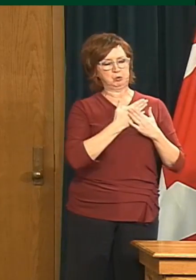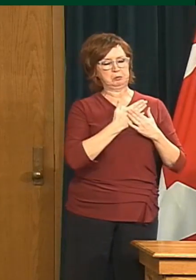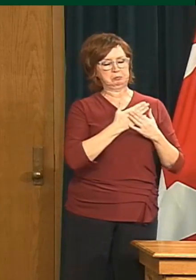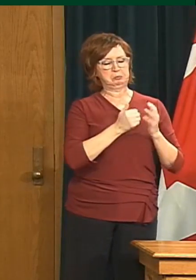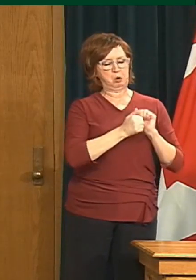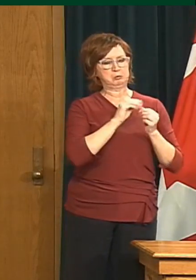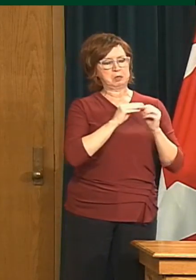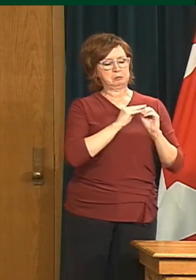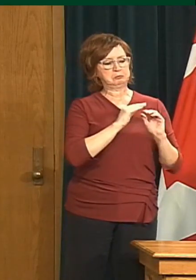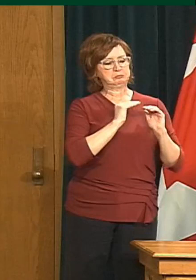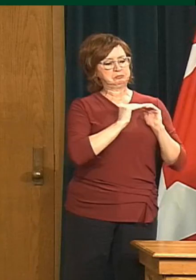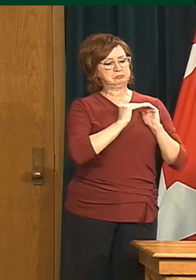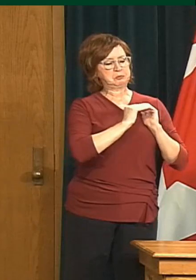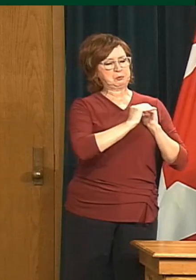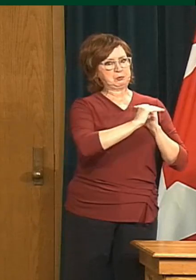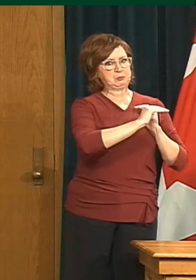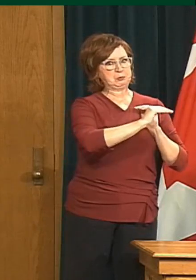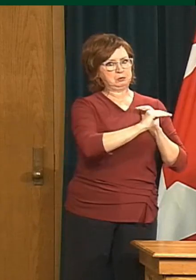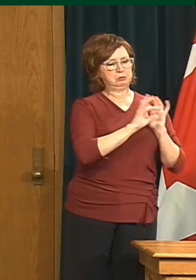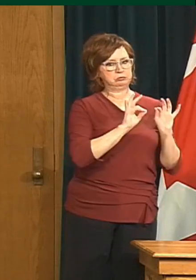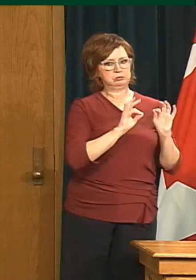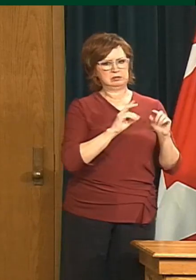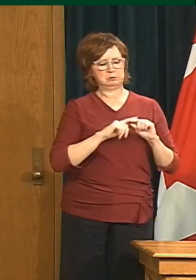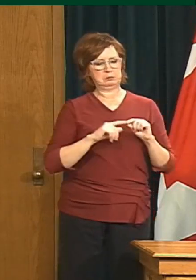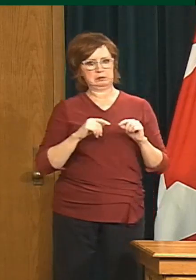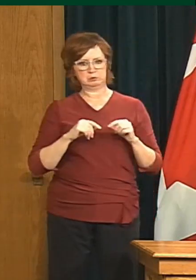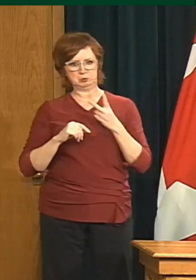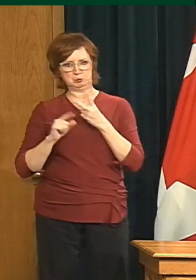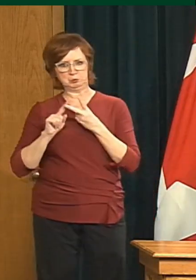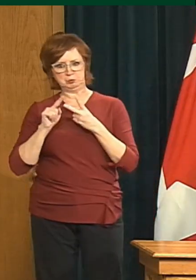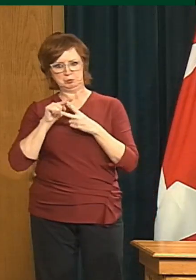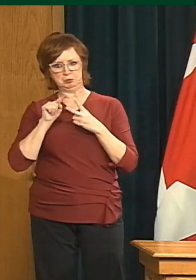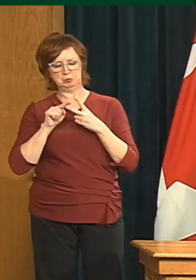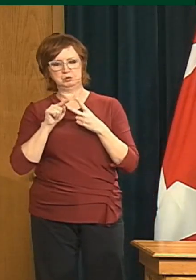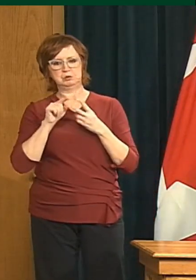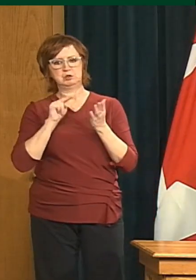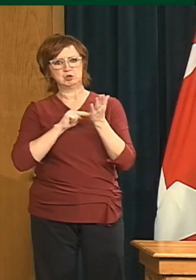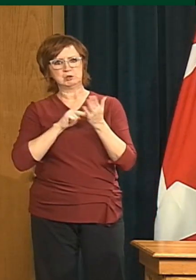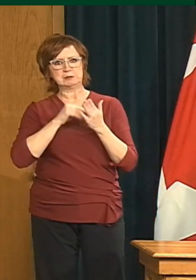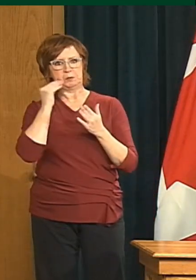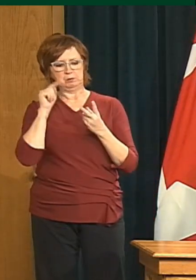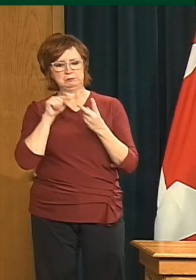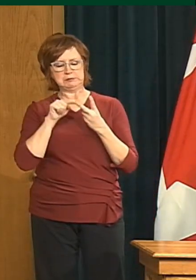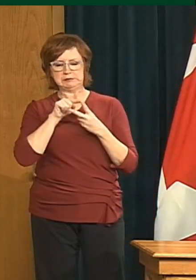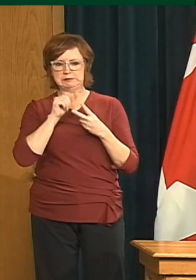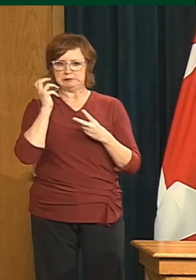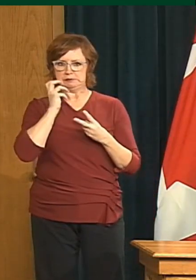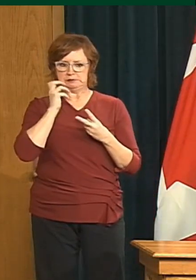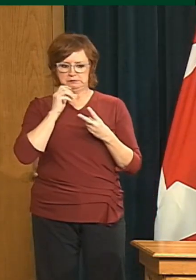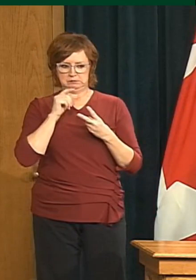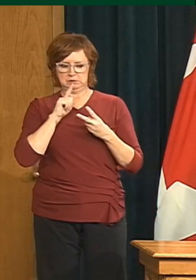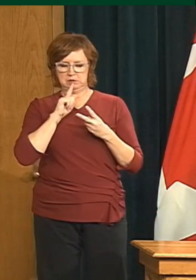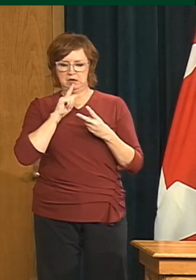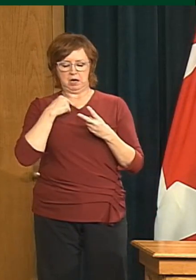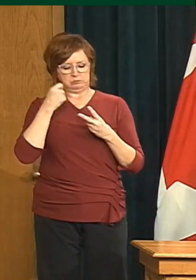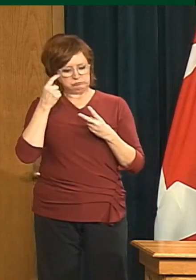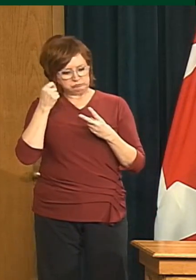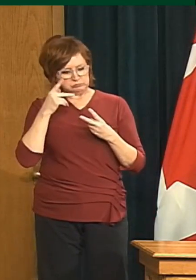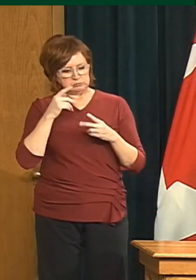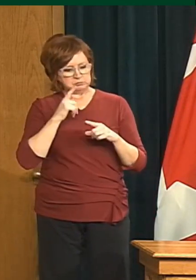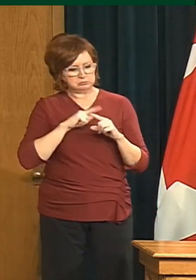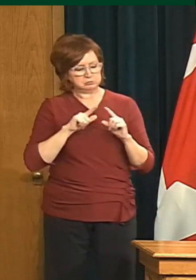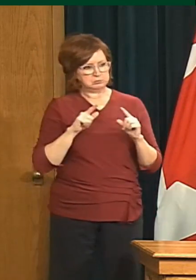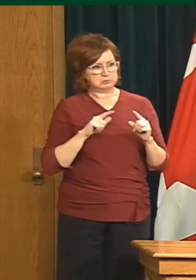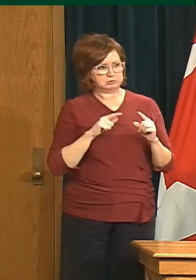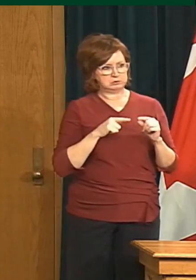met your target for where you wanted to see it. Are you still staying on track with the potential for laying out